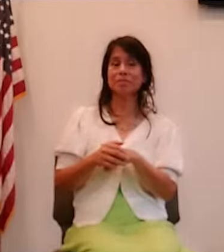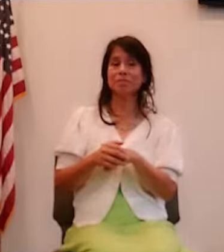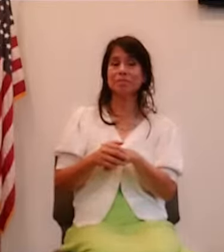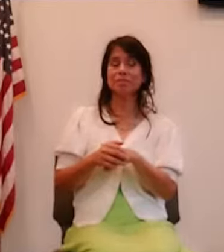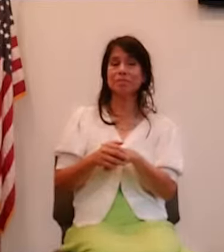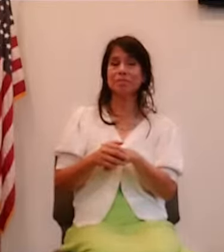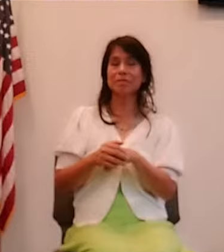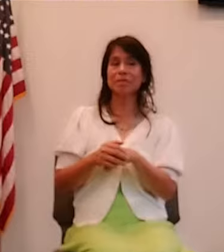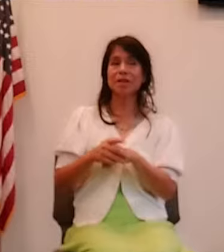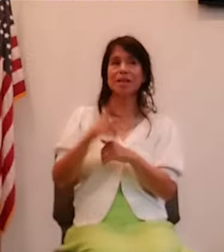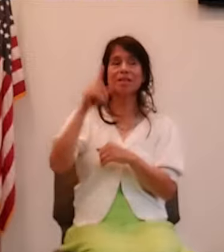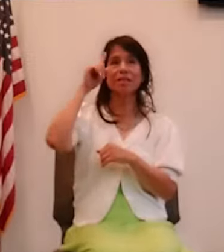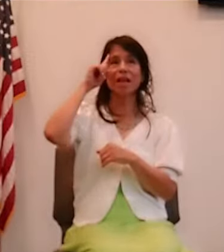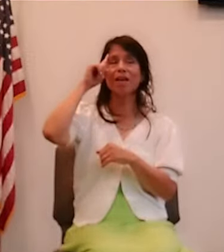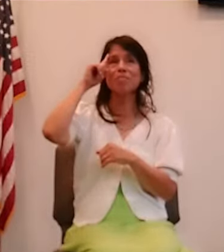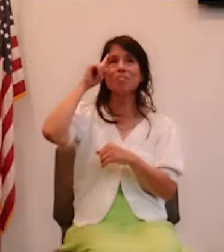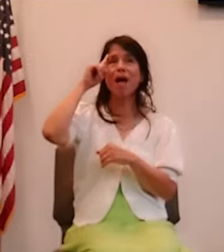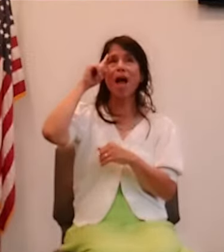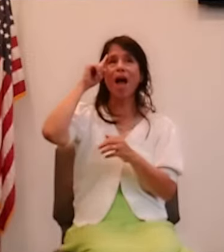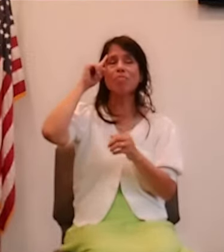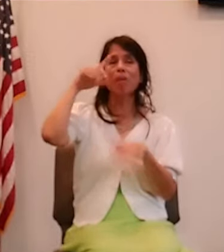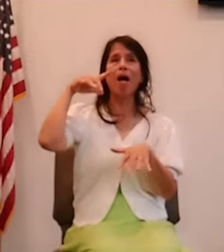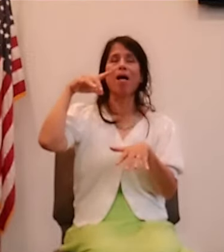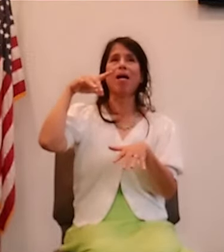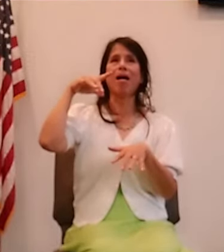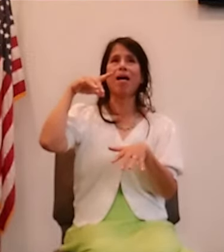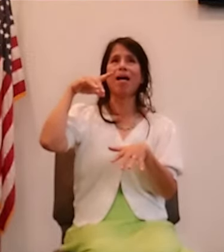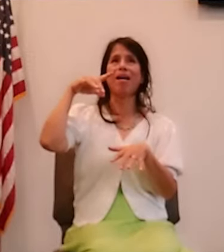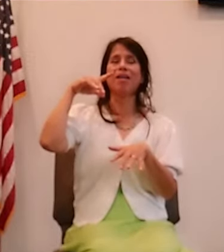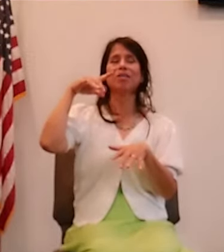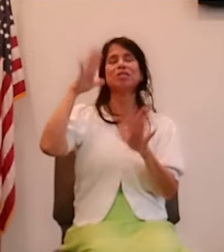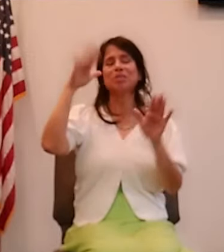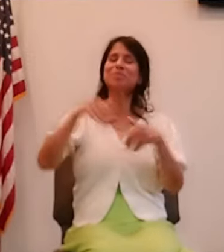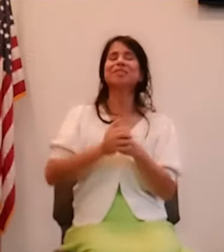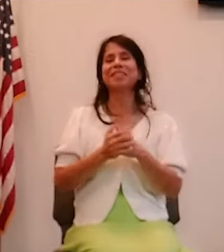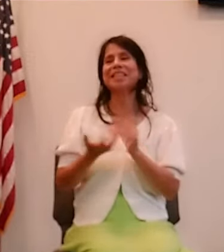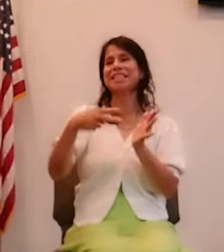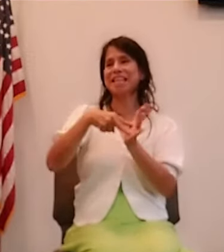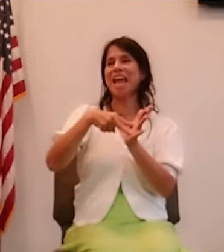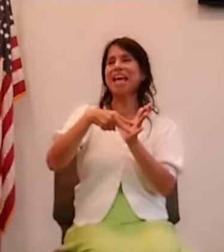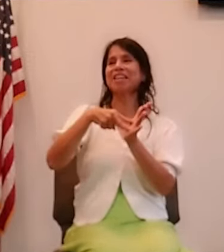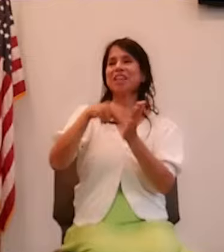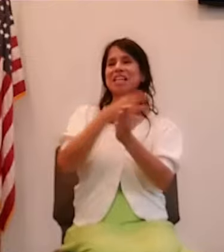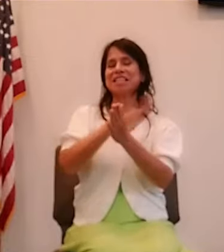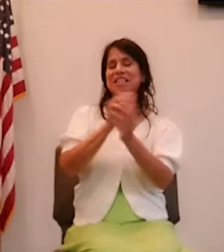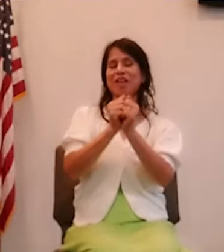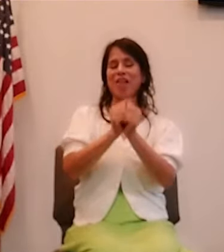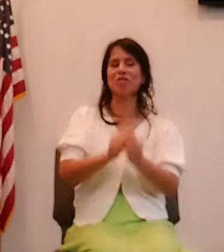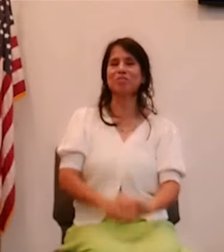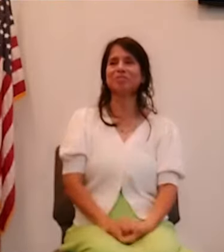mind-blowing, but I know it's how he speaks. Let's stand and sing this together.